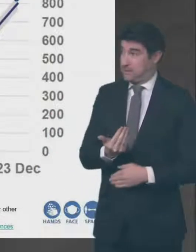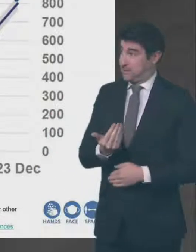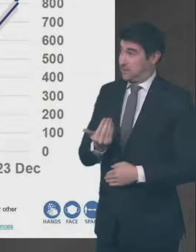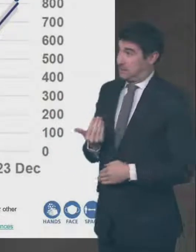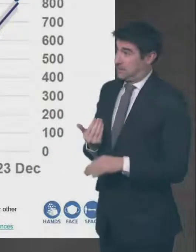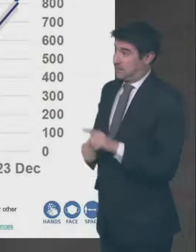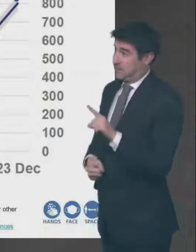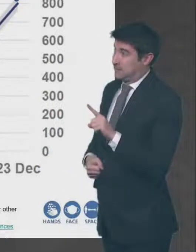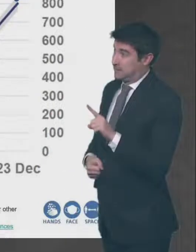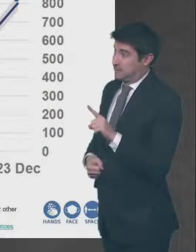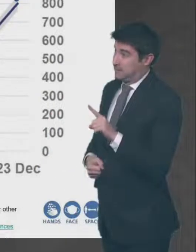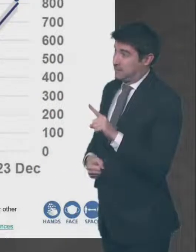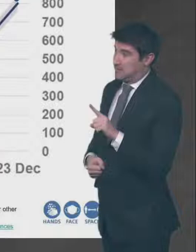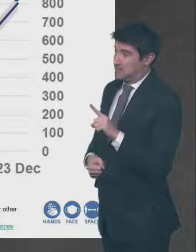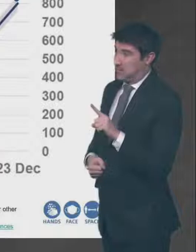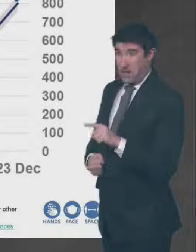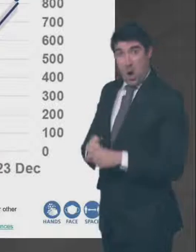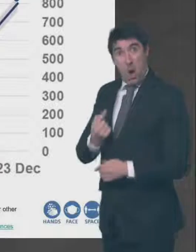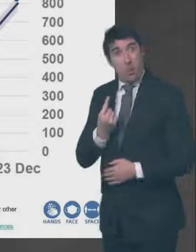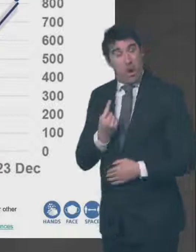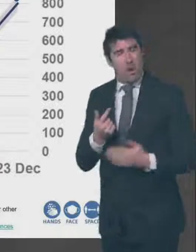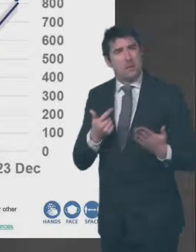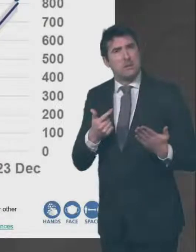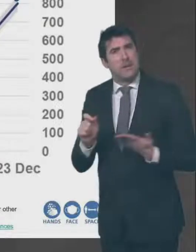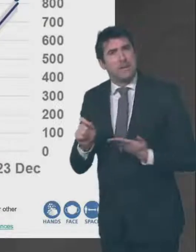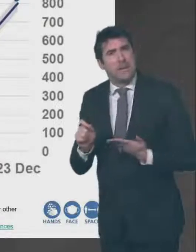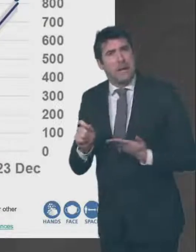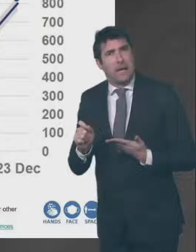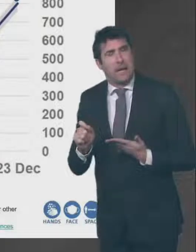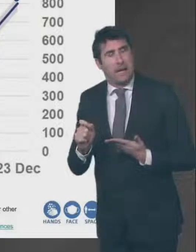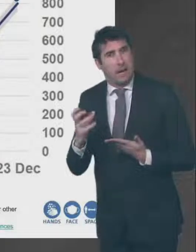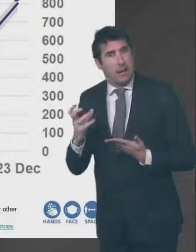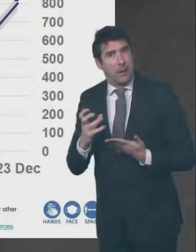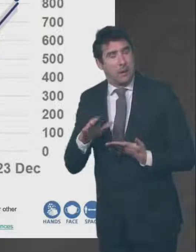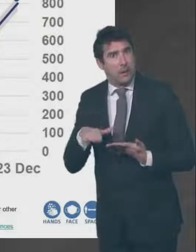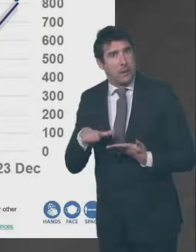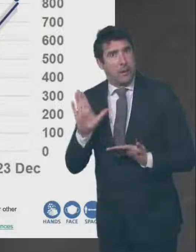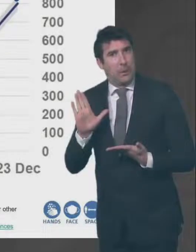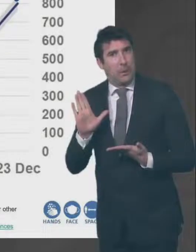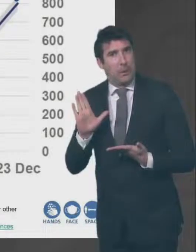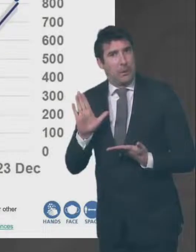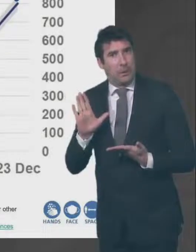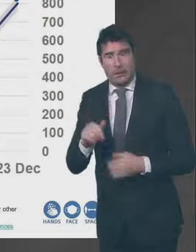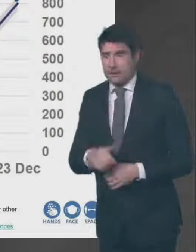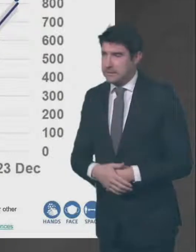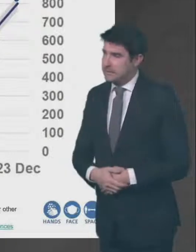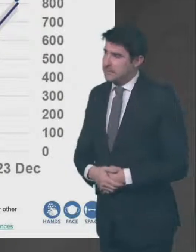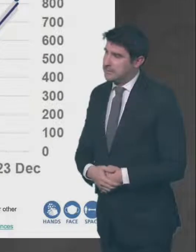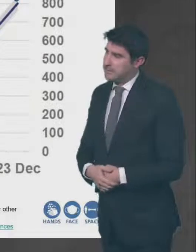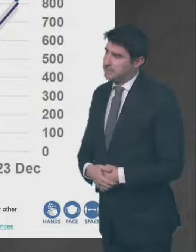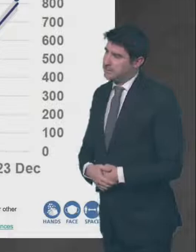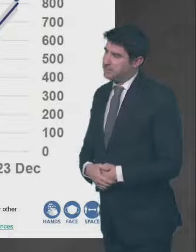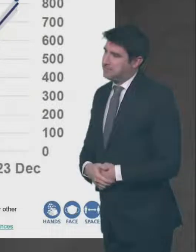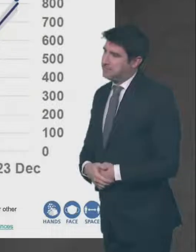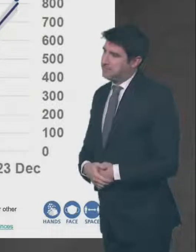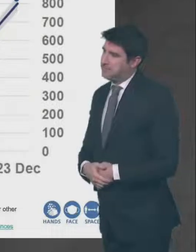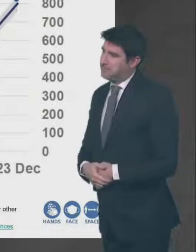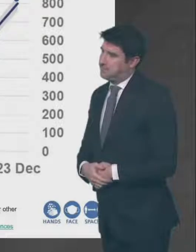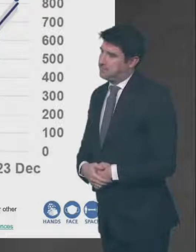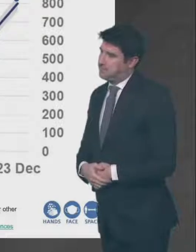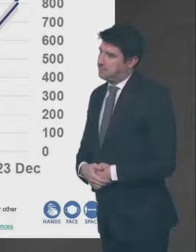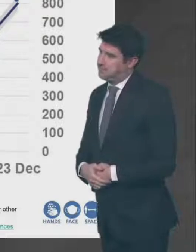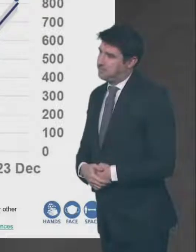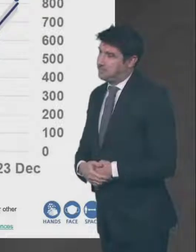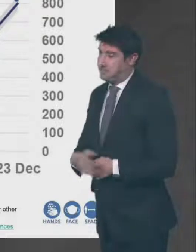were testing positive. And you can see the effect of the national restrictions bringing the curve down in